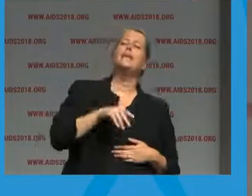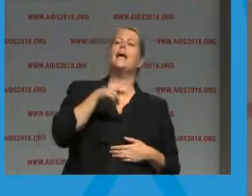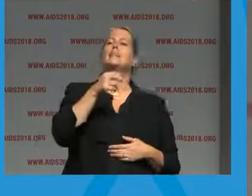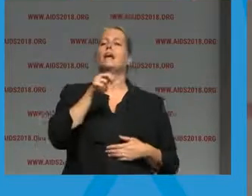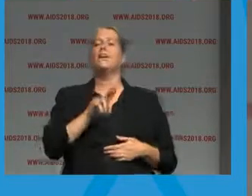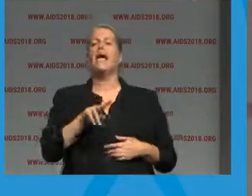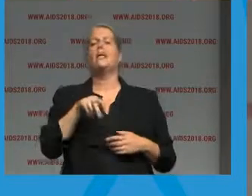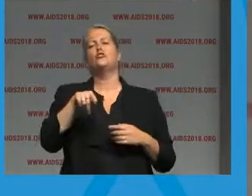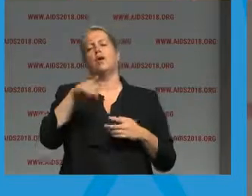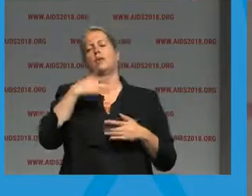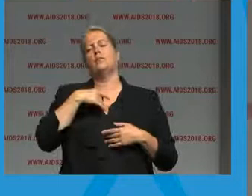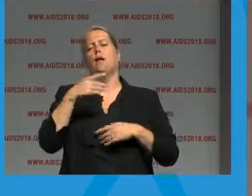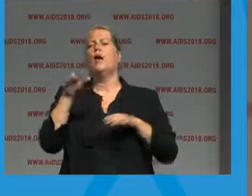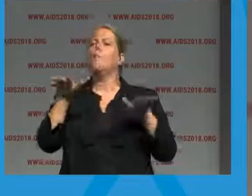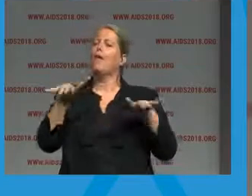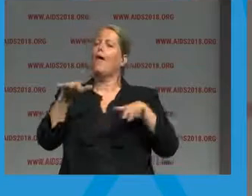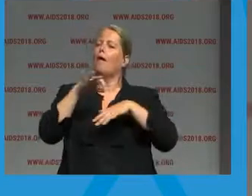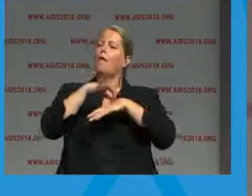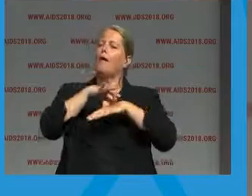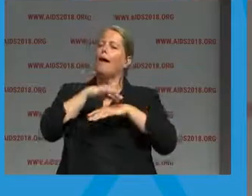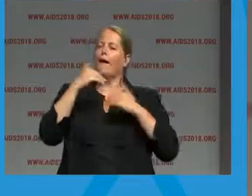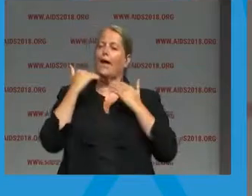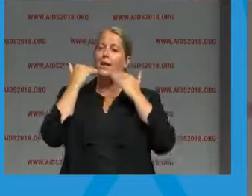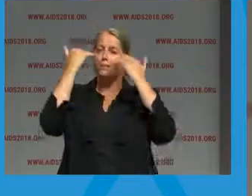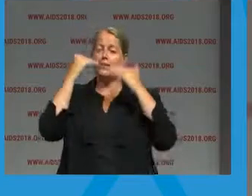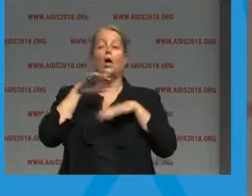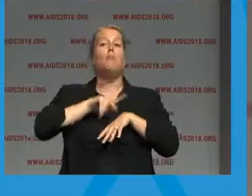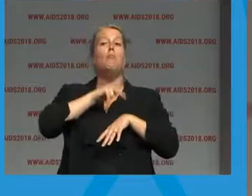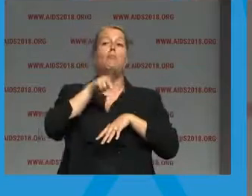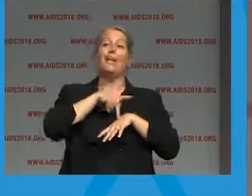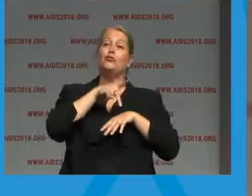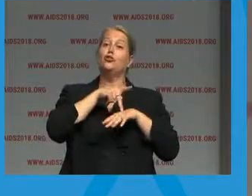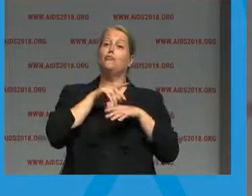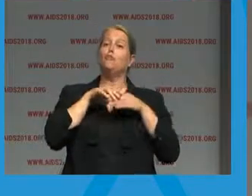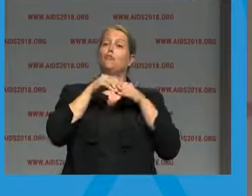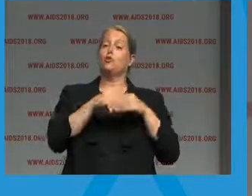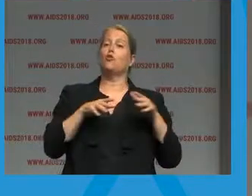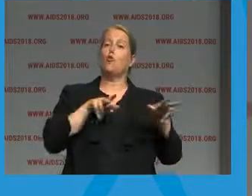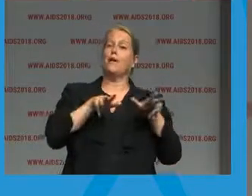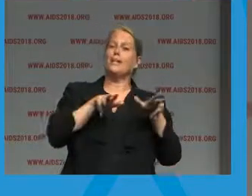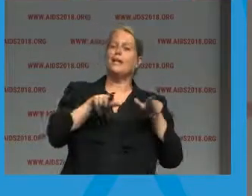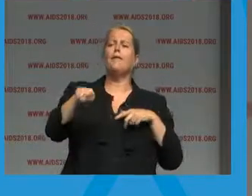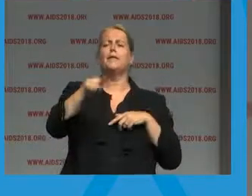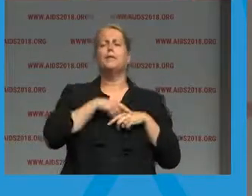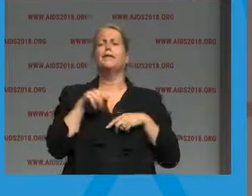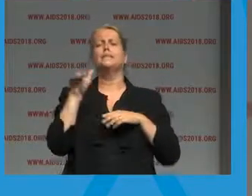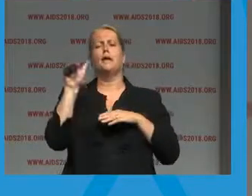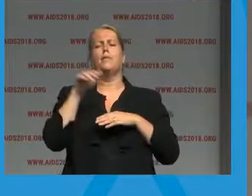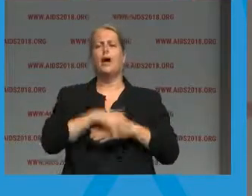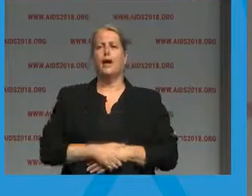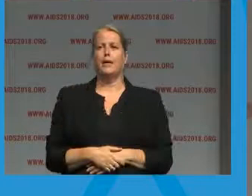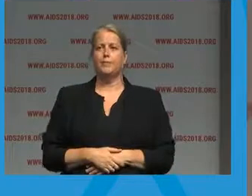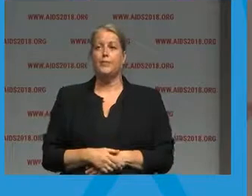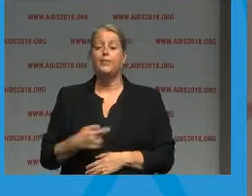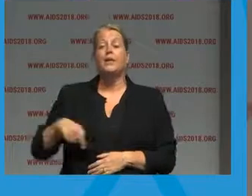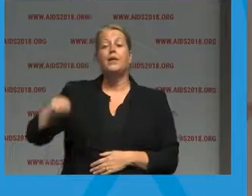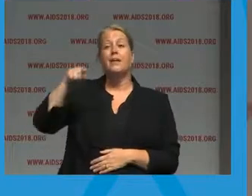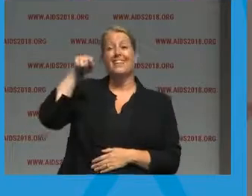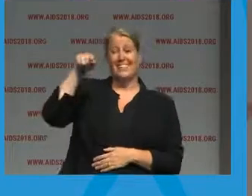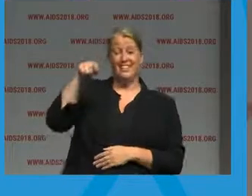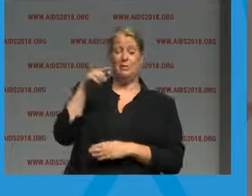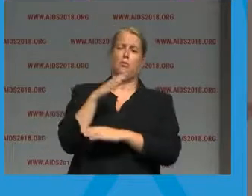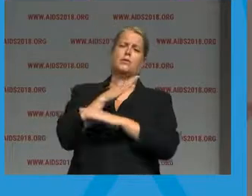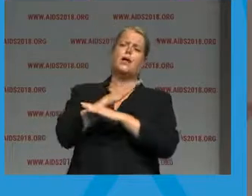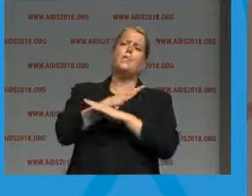Malaria, a patient-led organization based in Lusaka, Zambia. She's also a member of the Zambian Country Coordinating